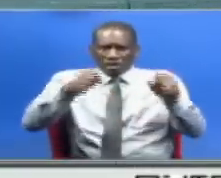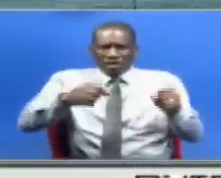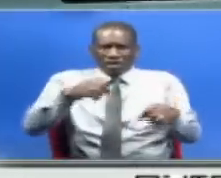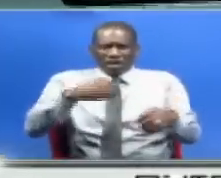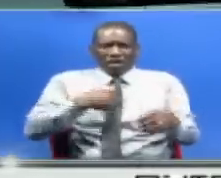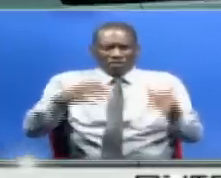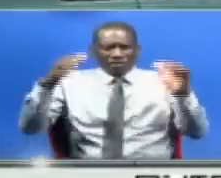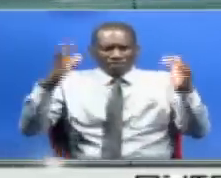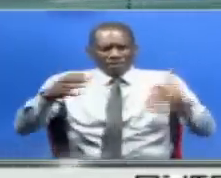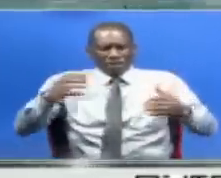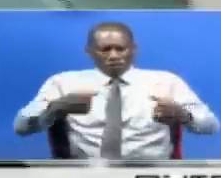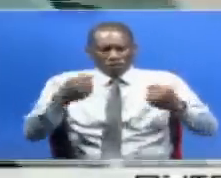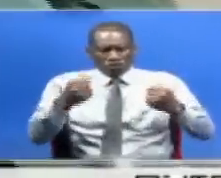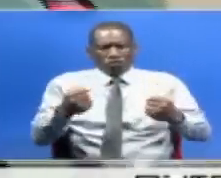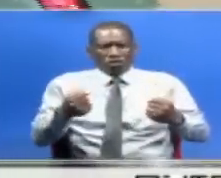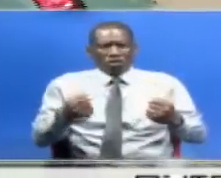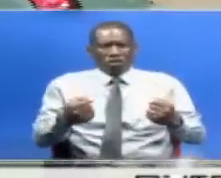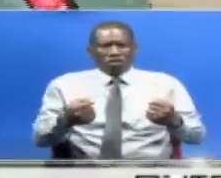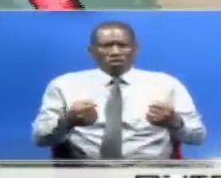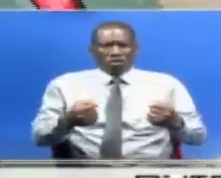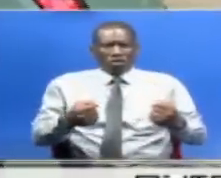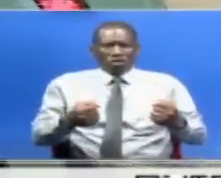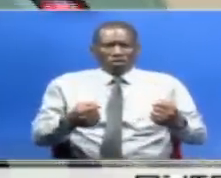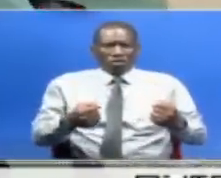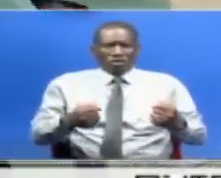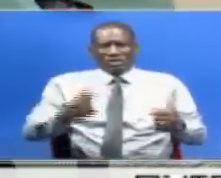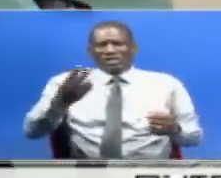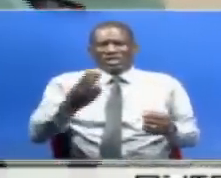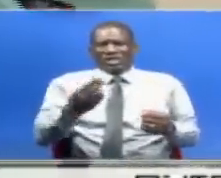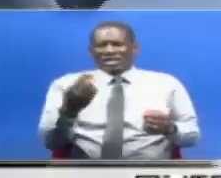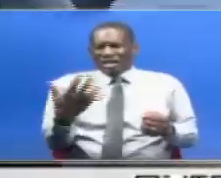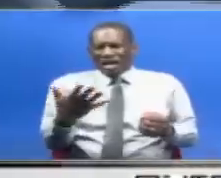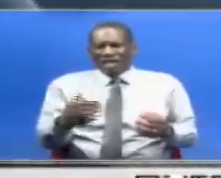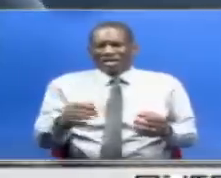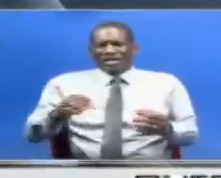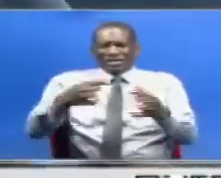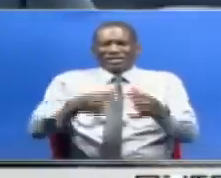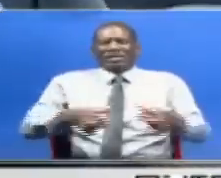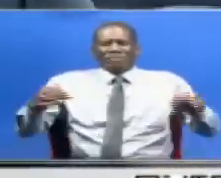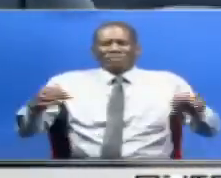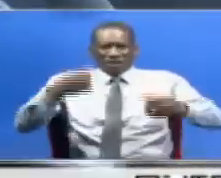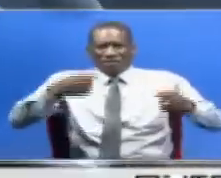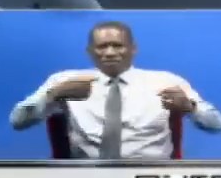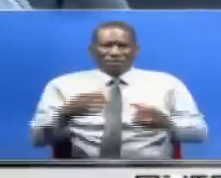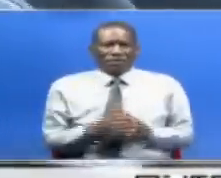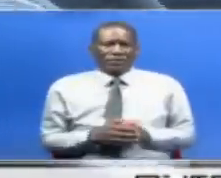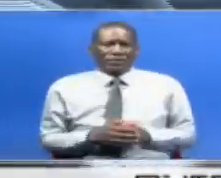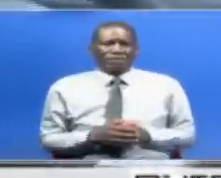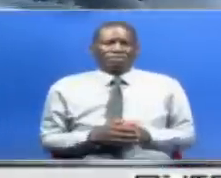bigger, stronger, more versatile second-hand Japanese units.